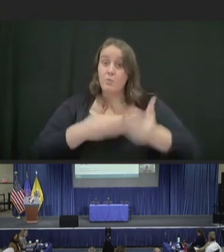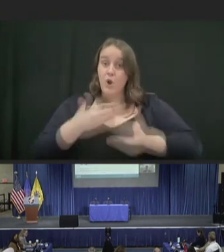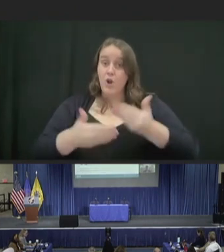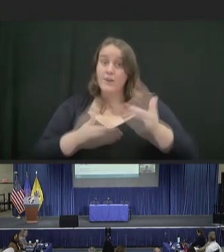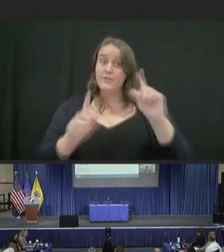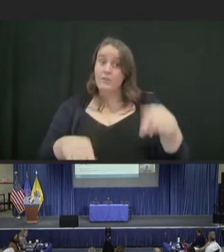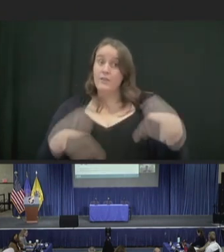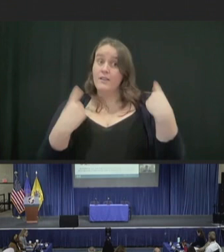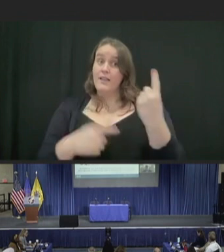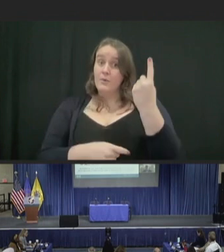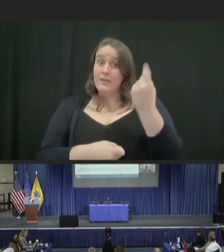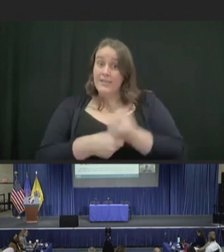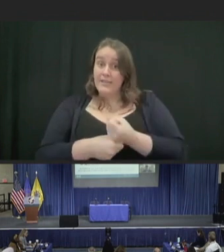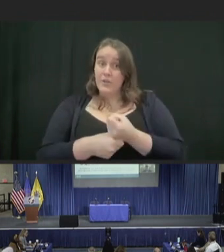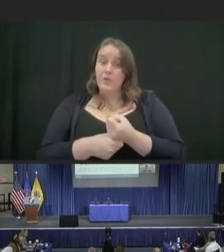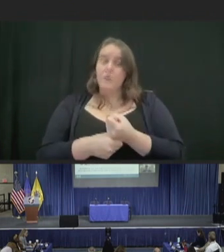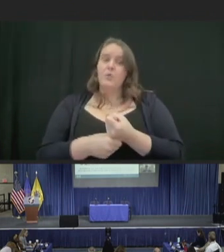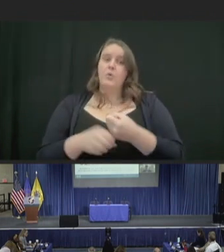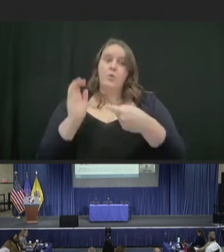demonstrated much